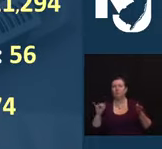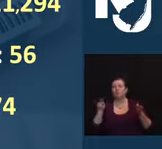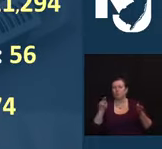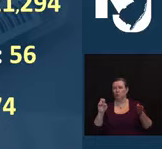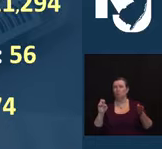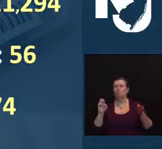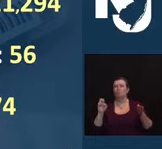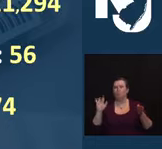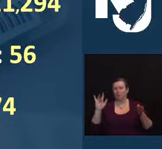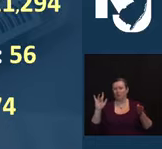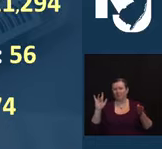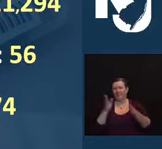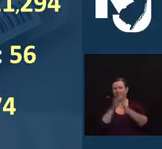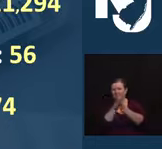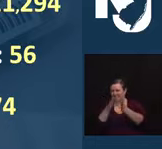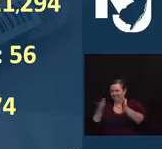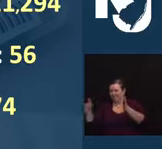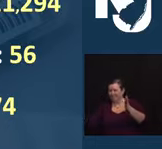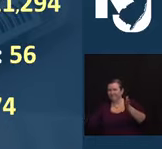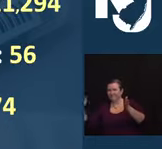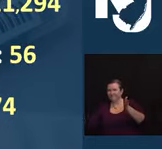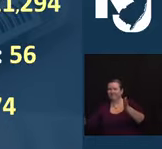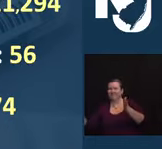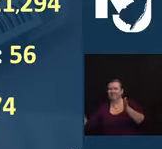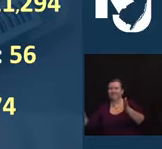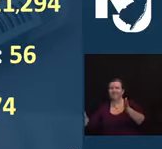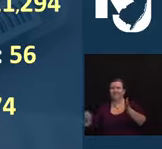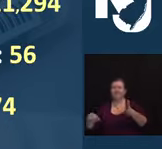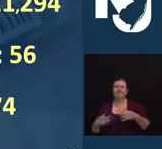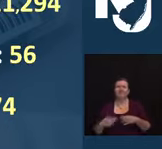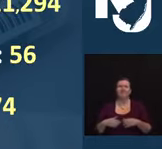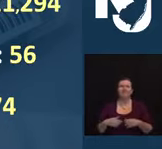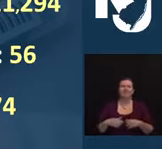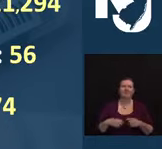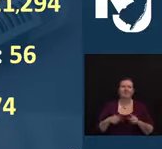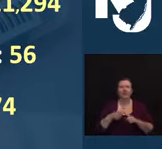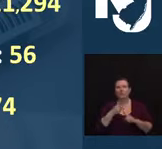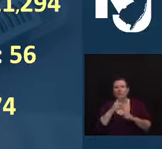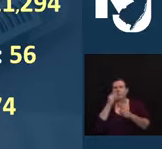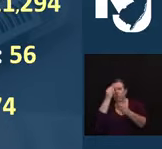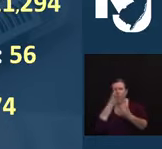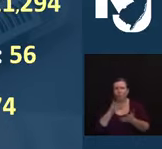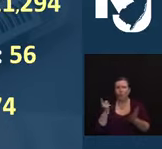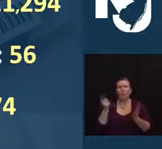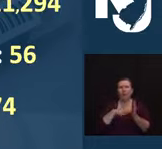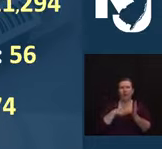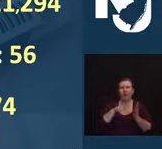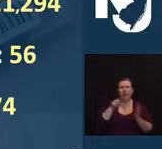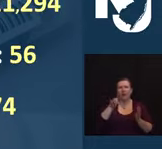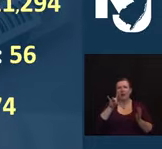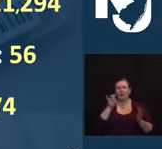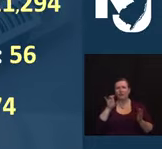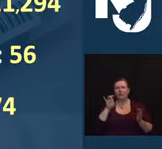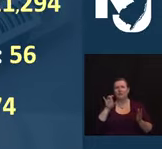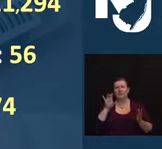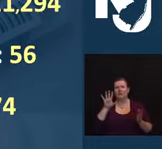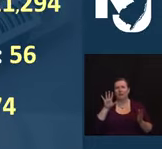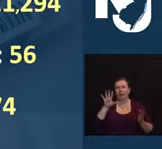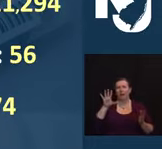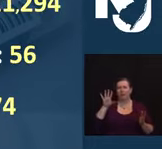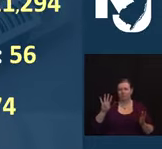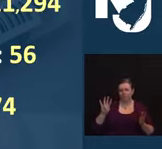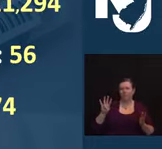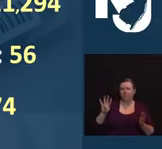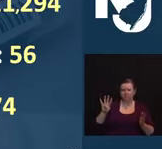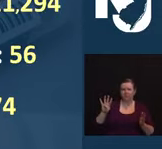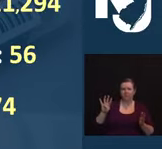Our first report was 1,854 probable deaths, and many of these, by the way, as I speak today, still